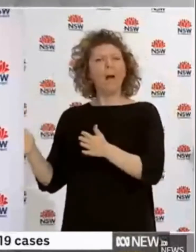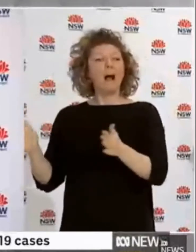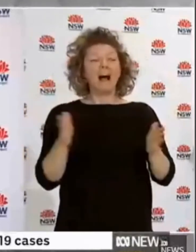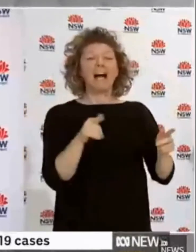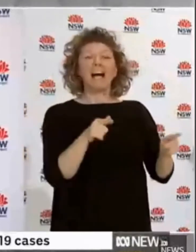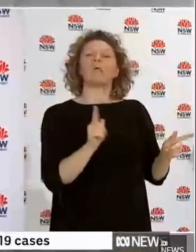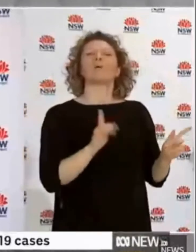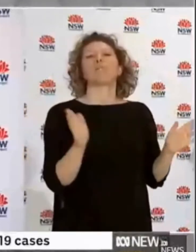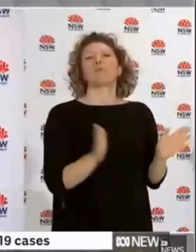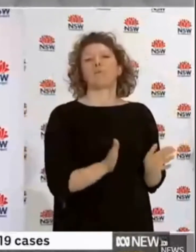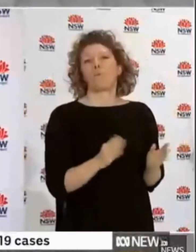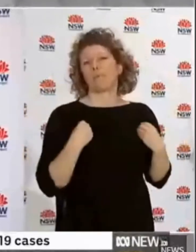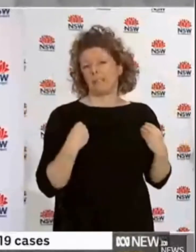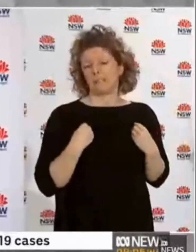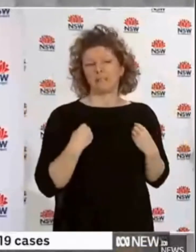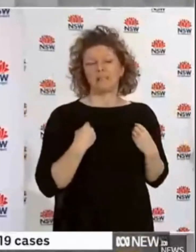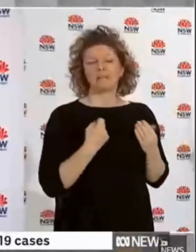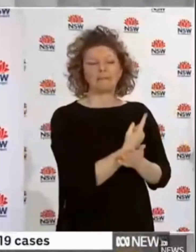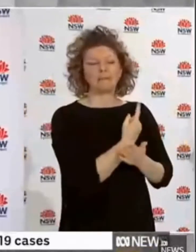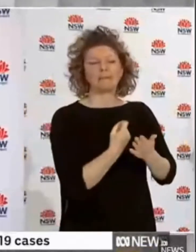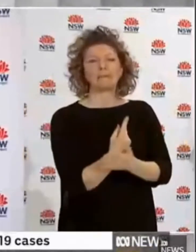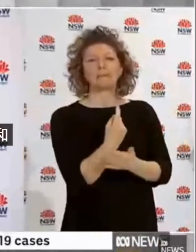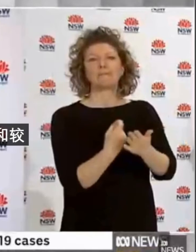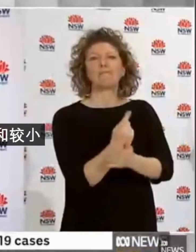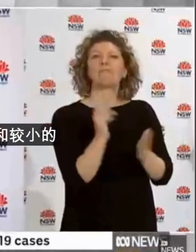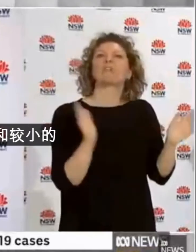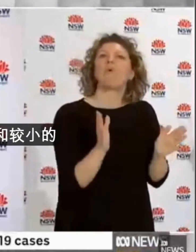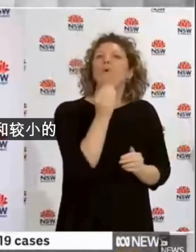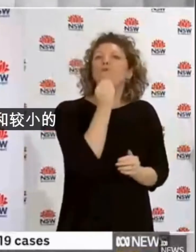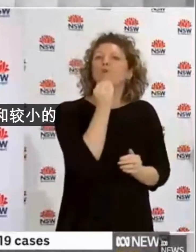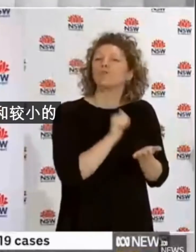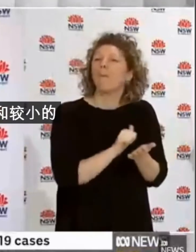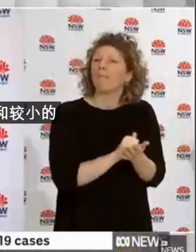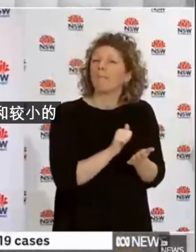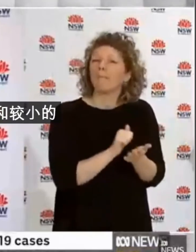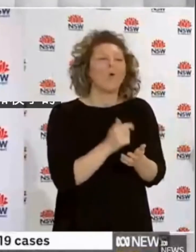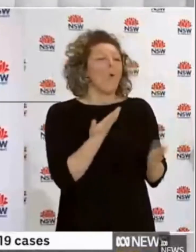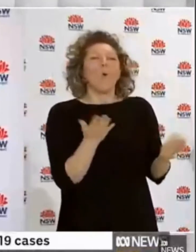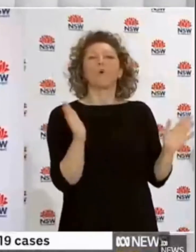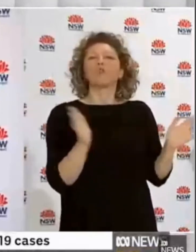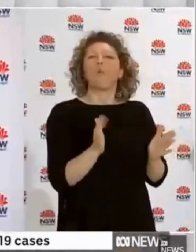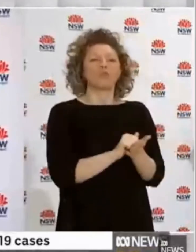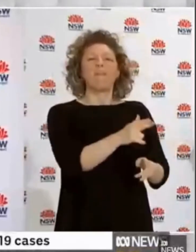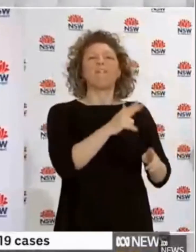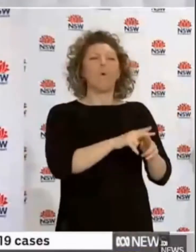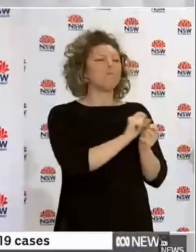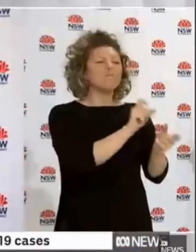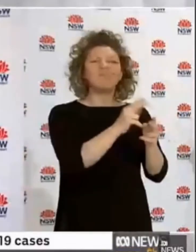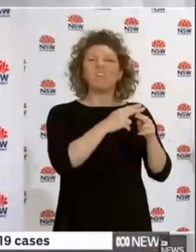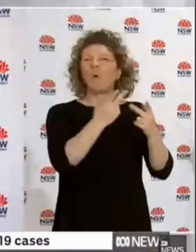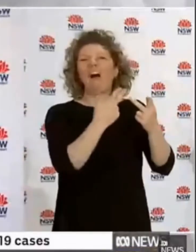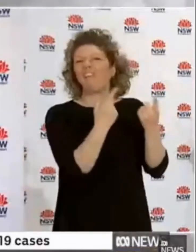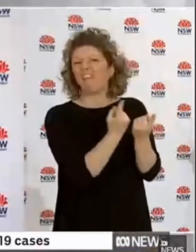seeing problems in the smaller shops, smaller food shops, and smaller distribution areas. Just